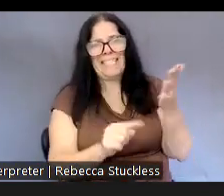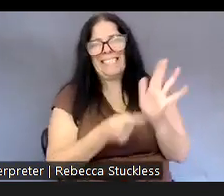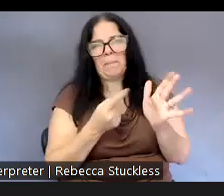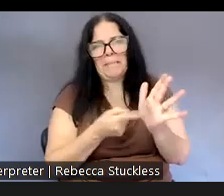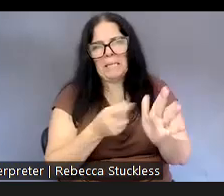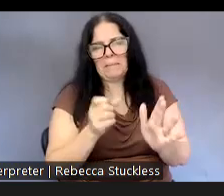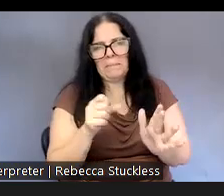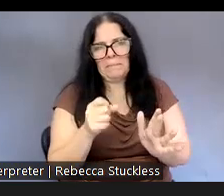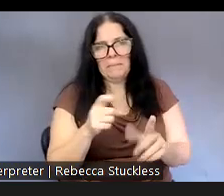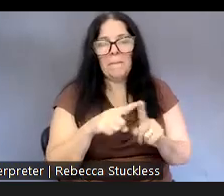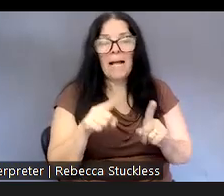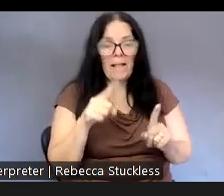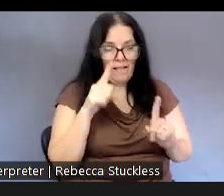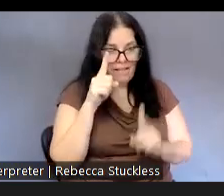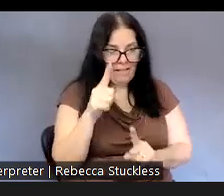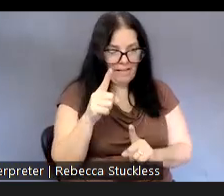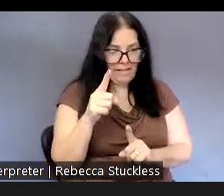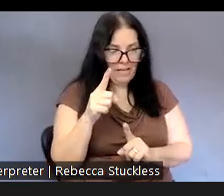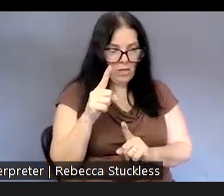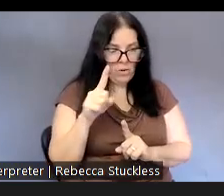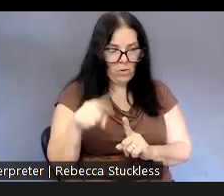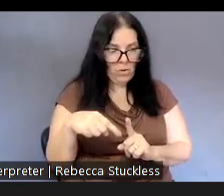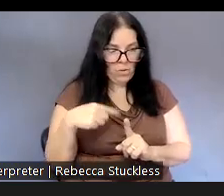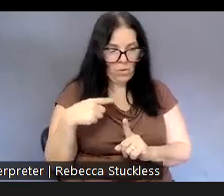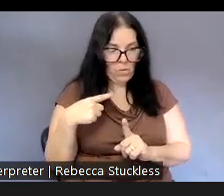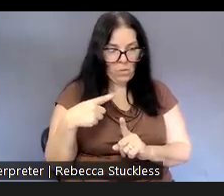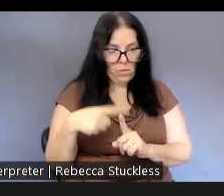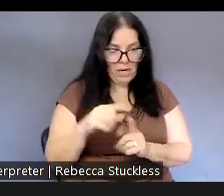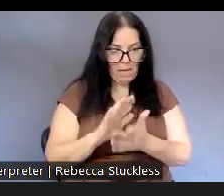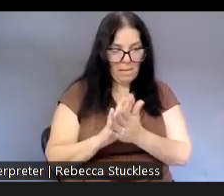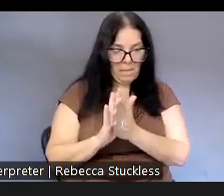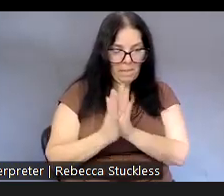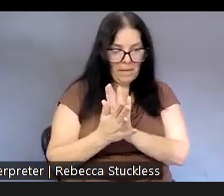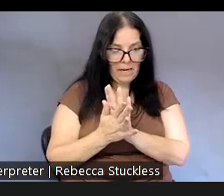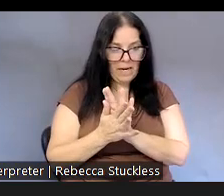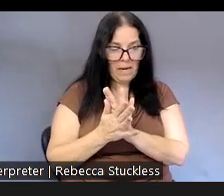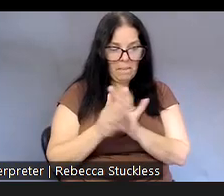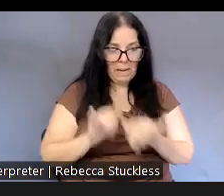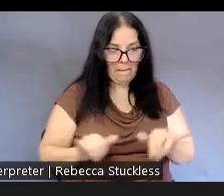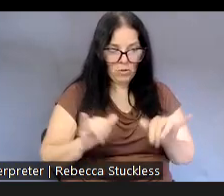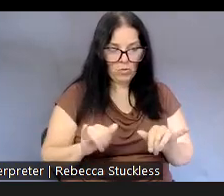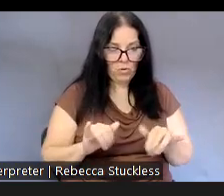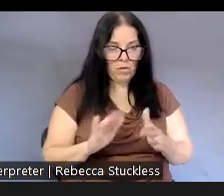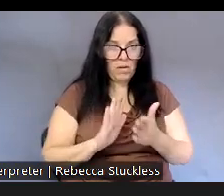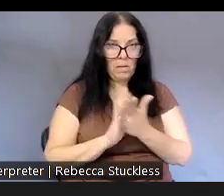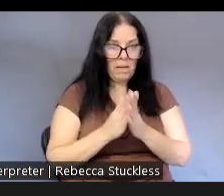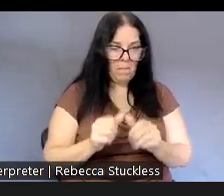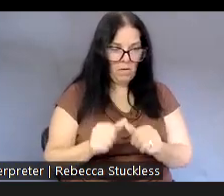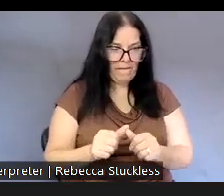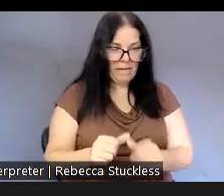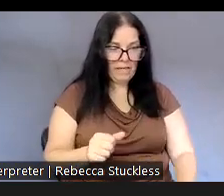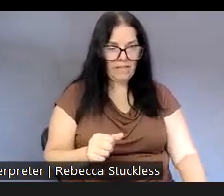here is when these become habitual, pervasive, and